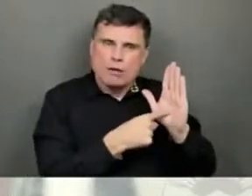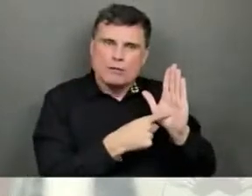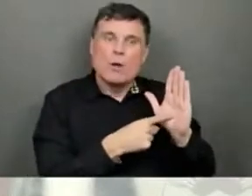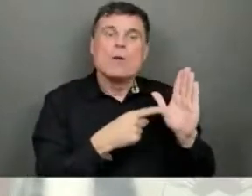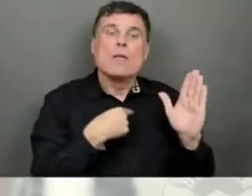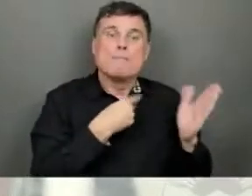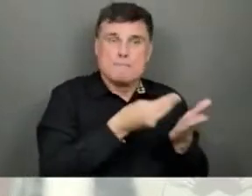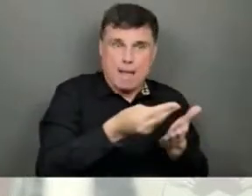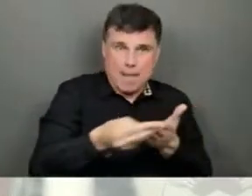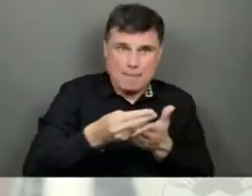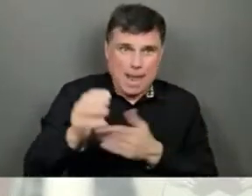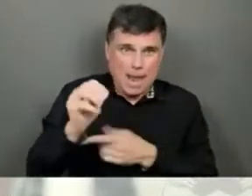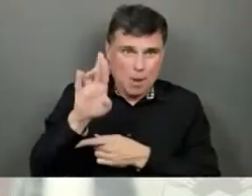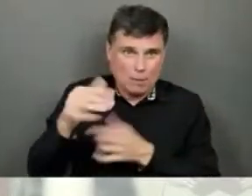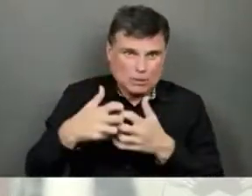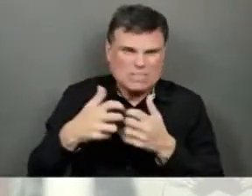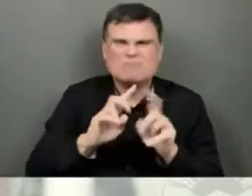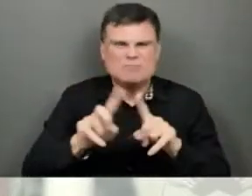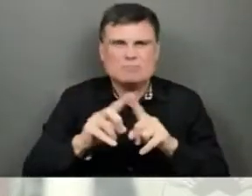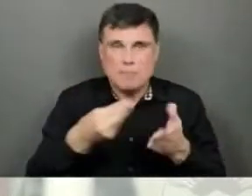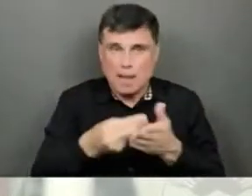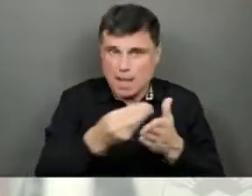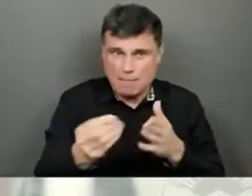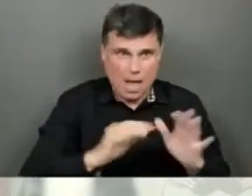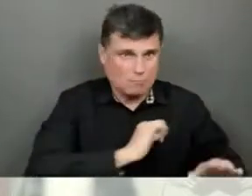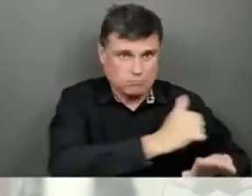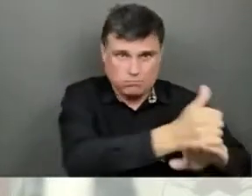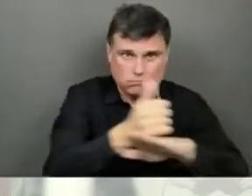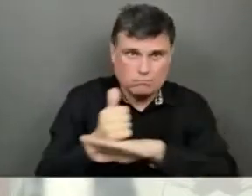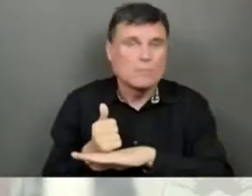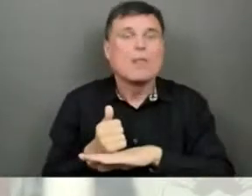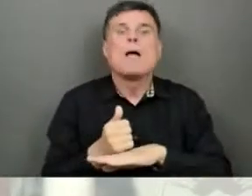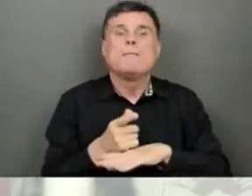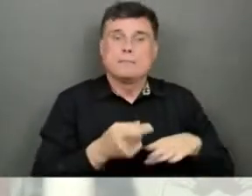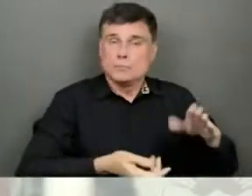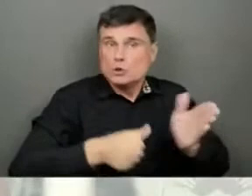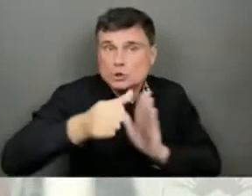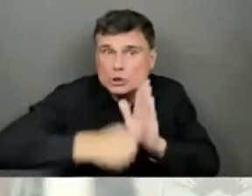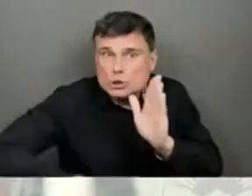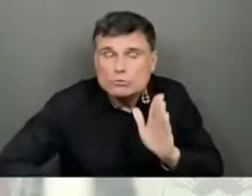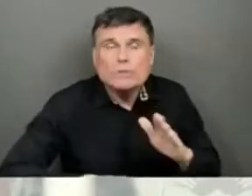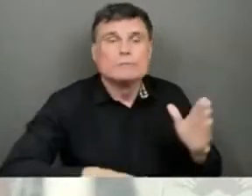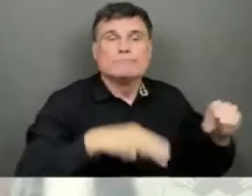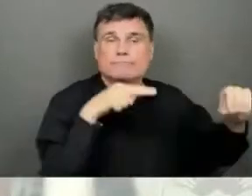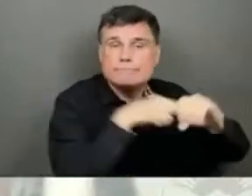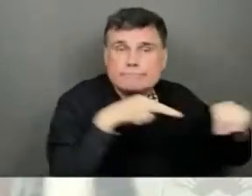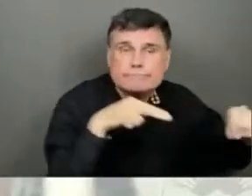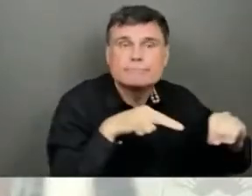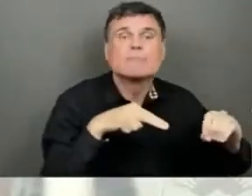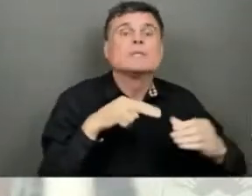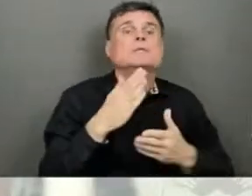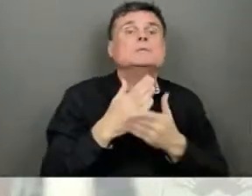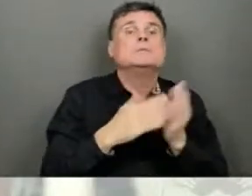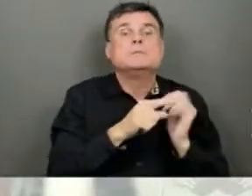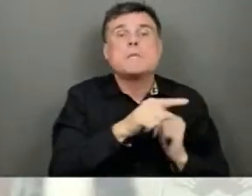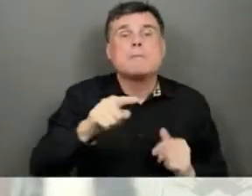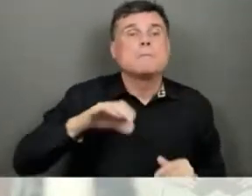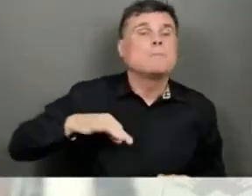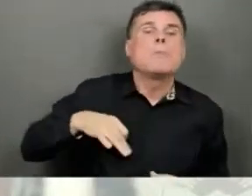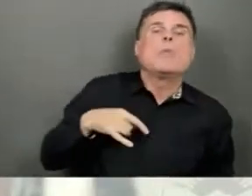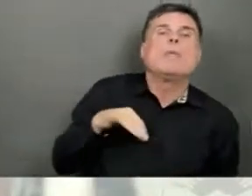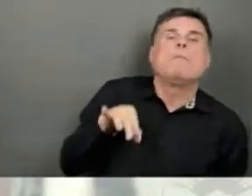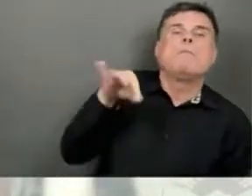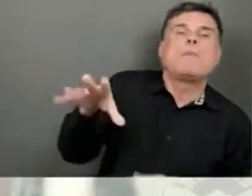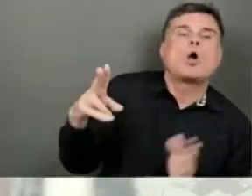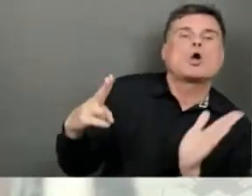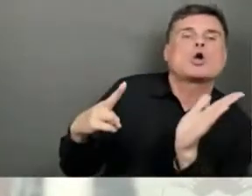on surgery. We've brought contracted healthcare workers back into the public system. There's no level of government